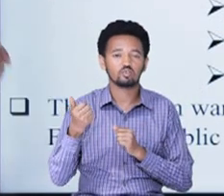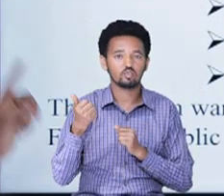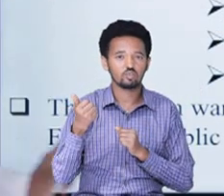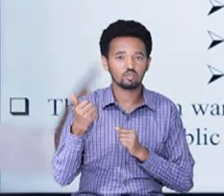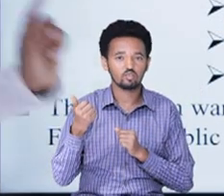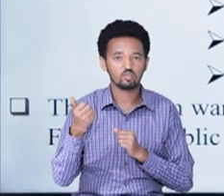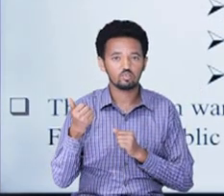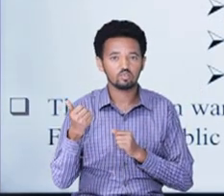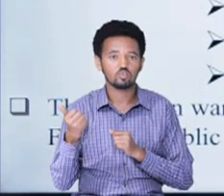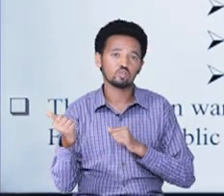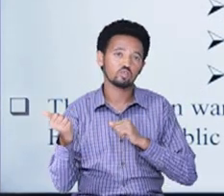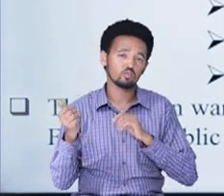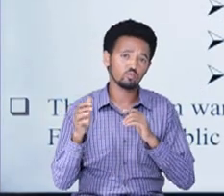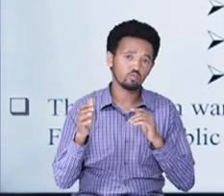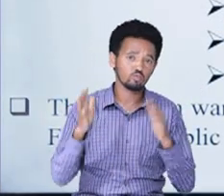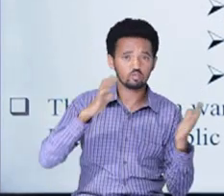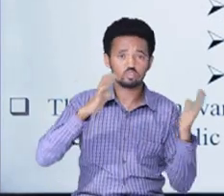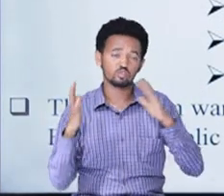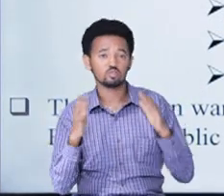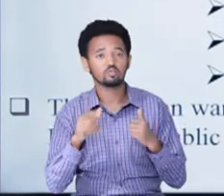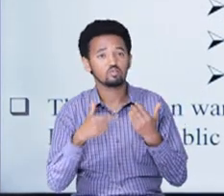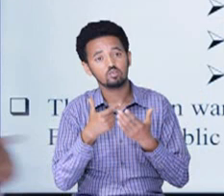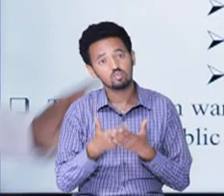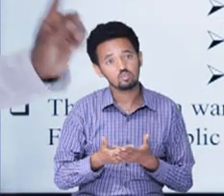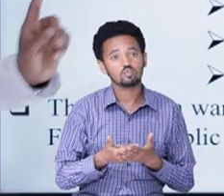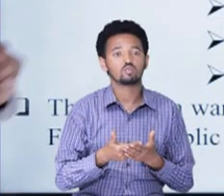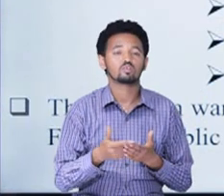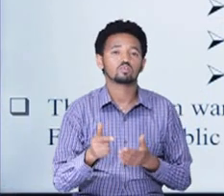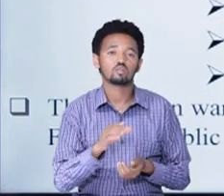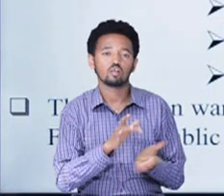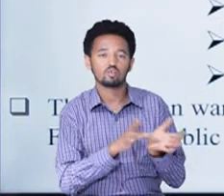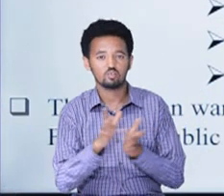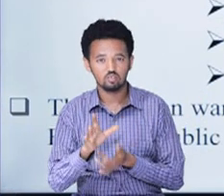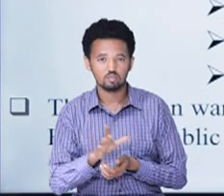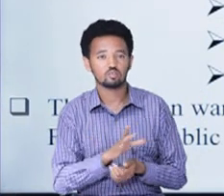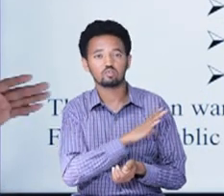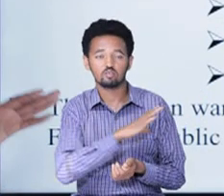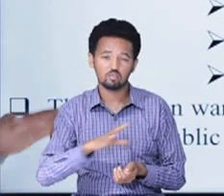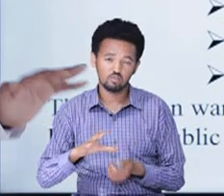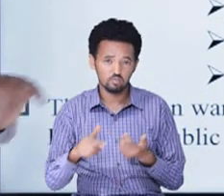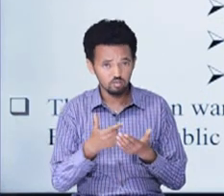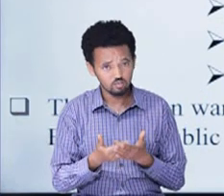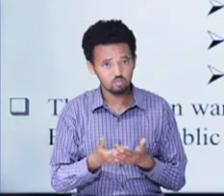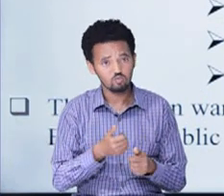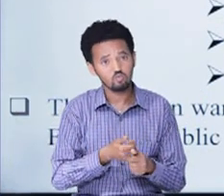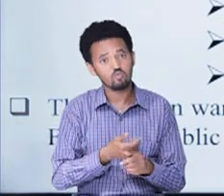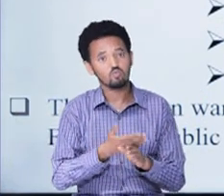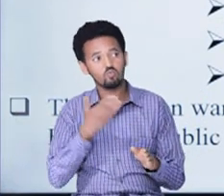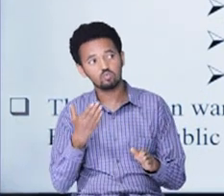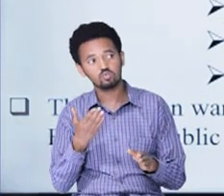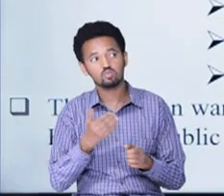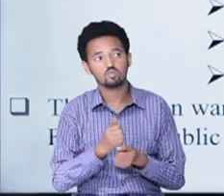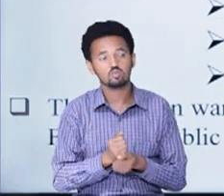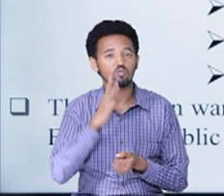The Algerian War created serious crisis in France. The downfall of the Fourth Republic in